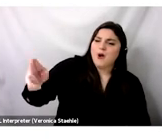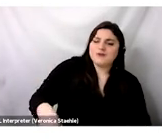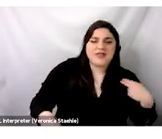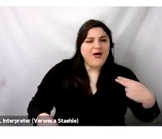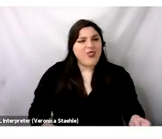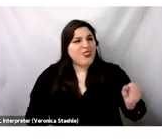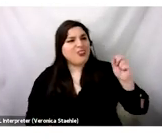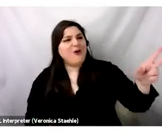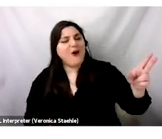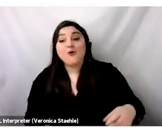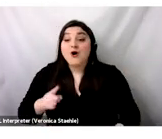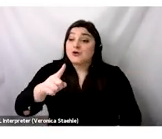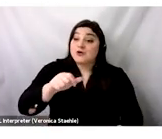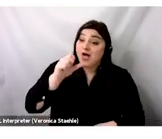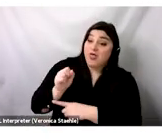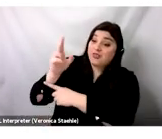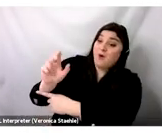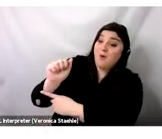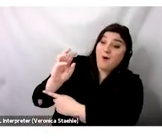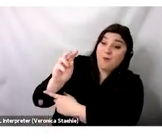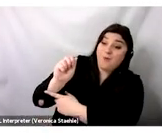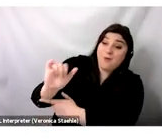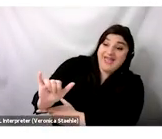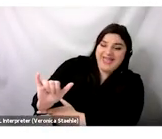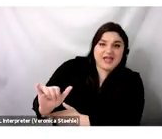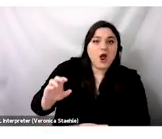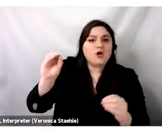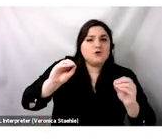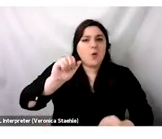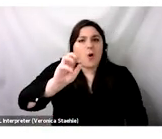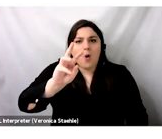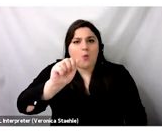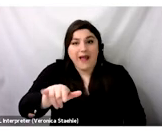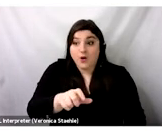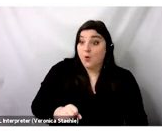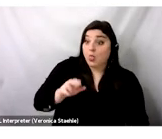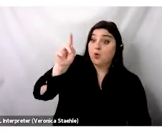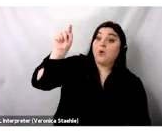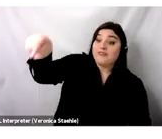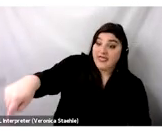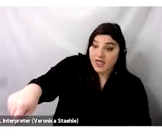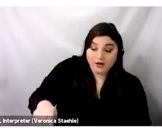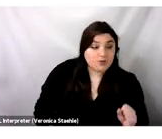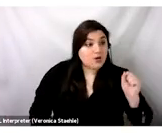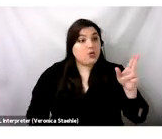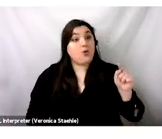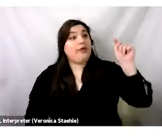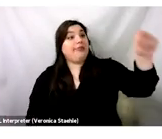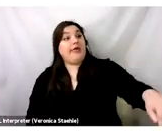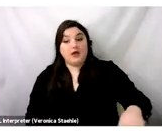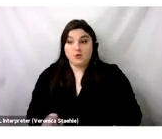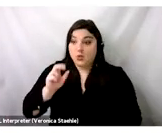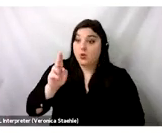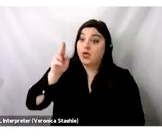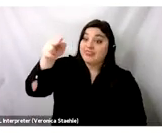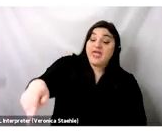away. This is what happens when, you know, human beings' linear processes just full on collide into Earth's cycles.